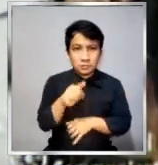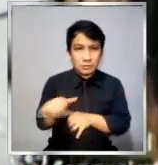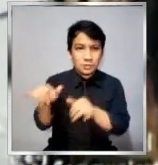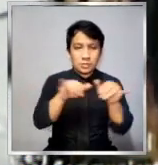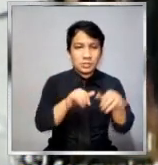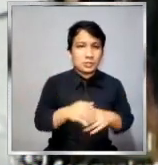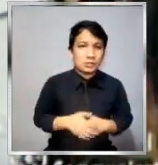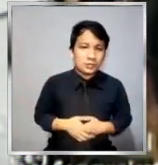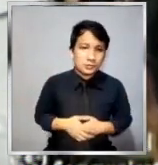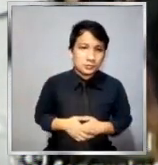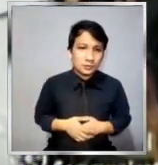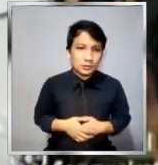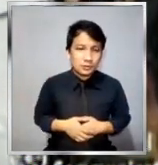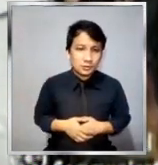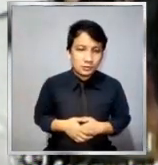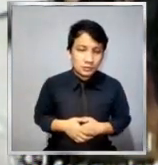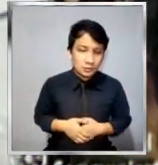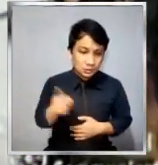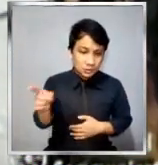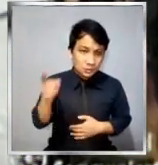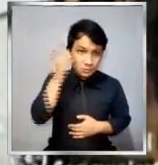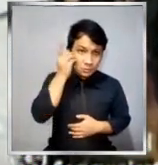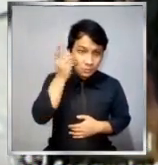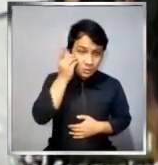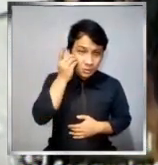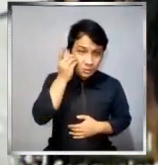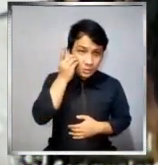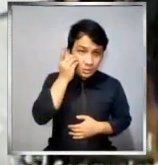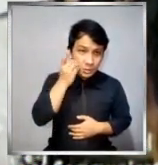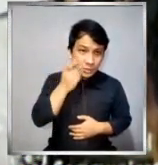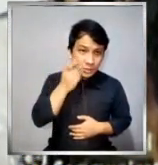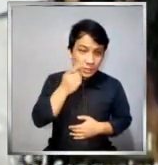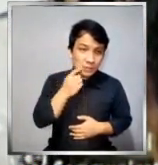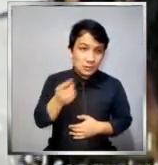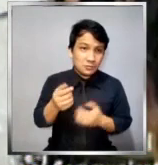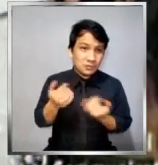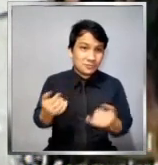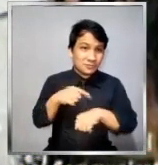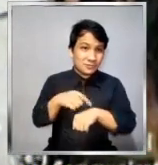Secretary Duque, this is not the time for you to resign.